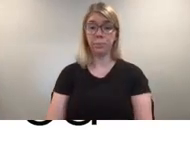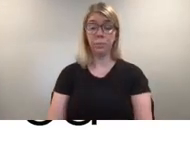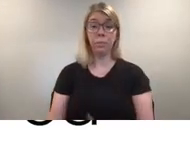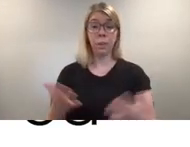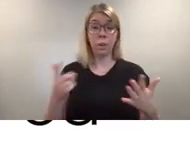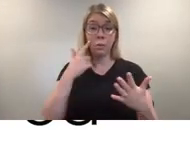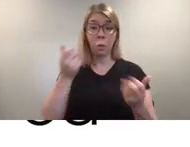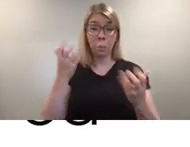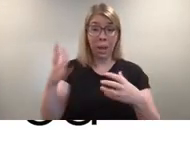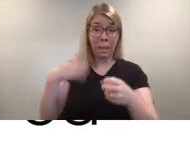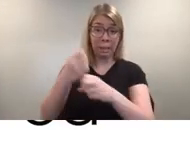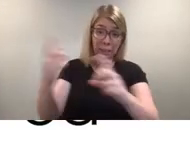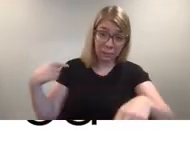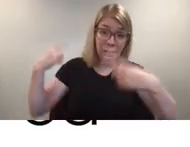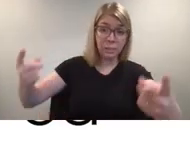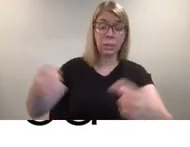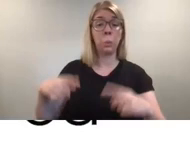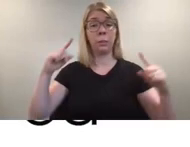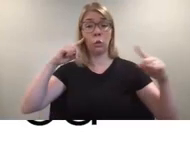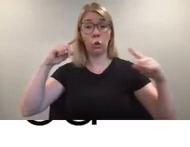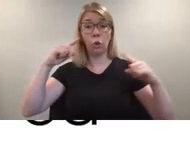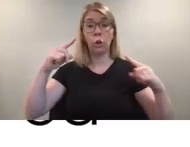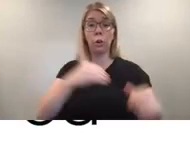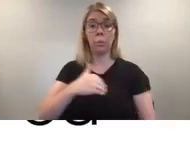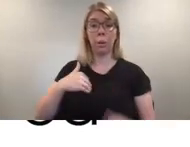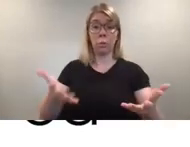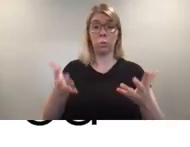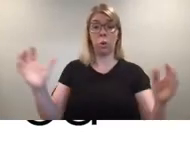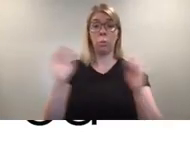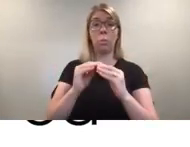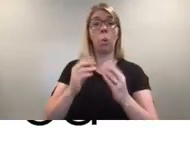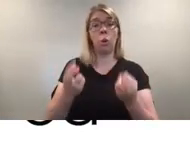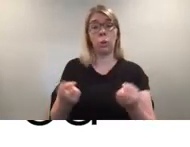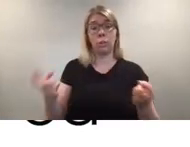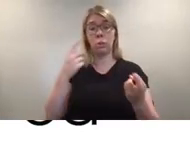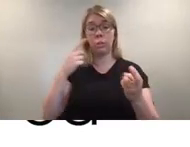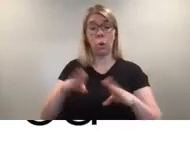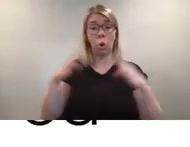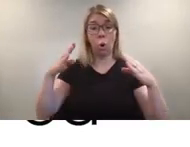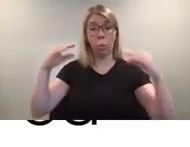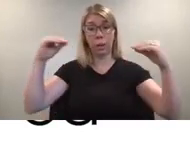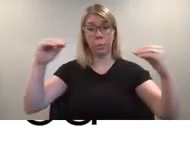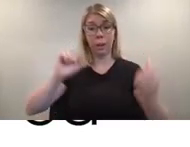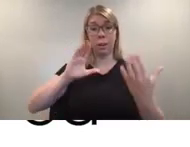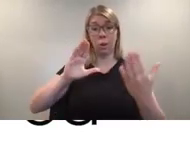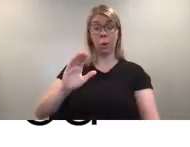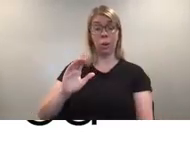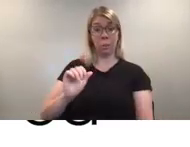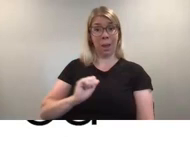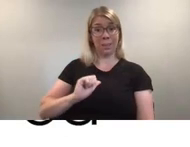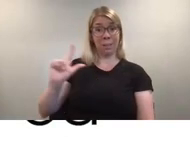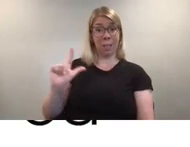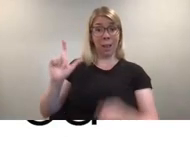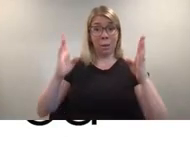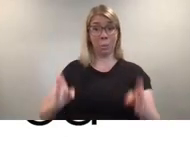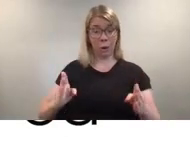several years now, we have been hearing that our members wanted more resources around open pedagogy. And I know as a librarian myself, I have needed and